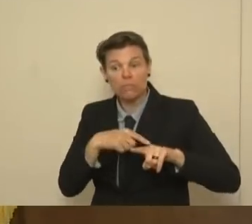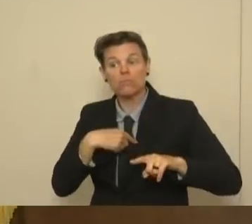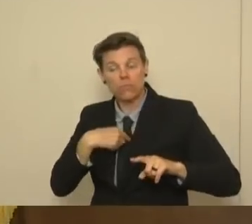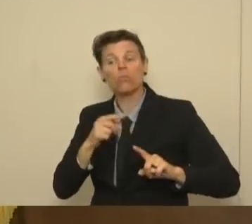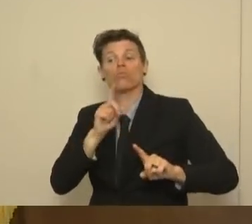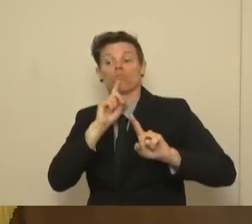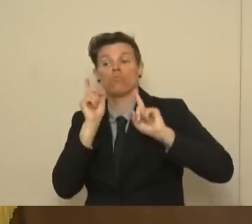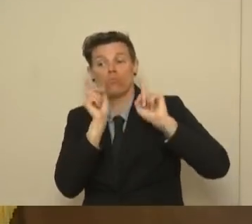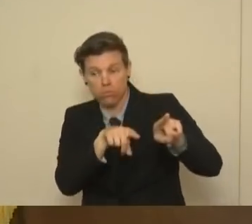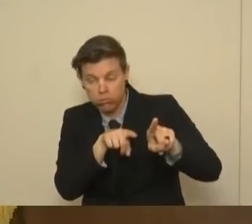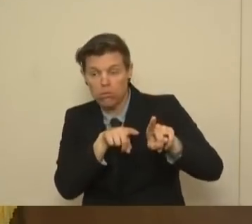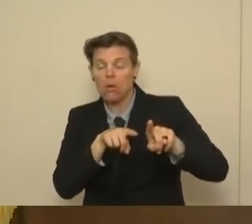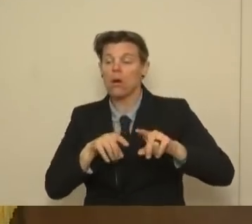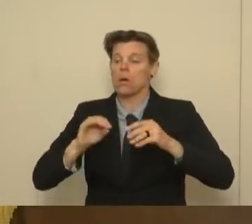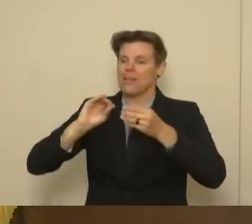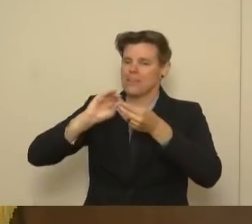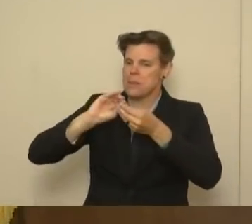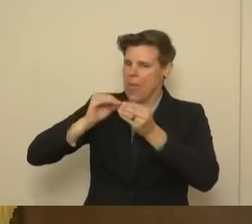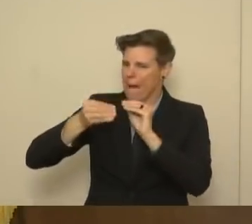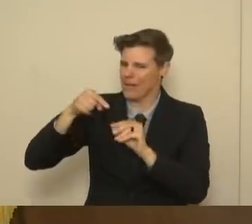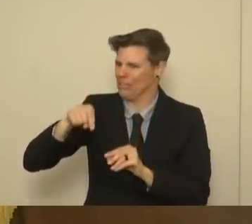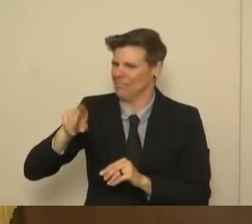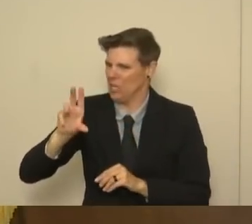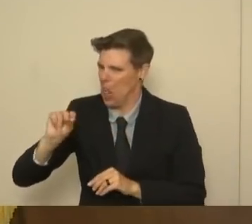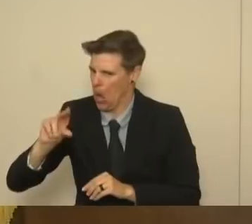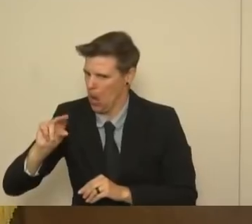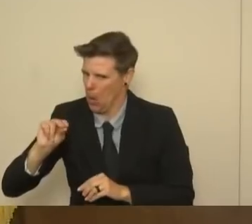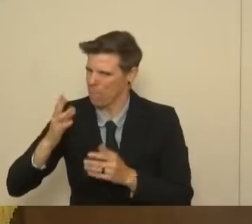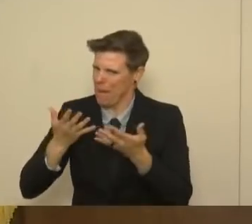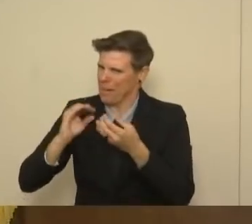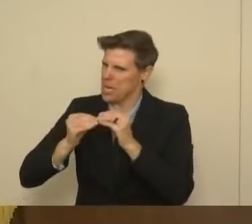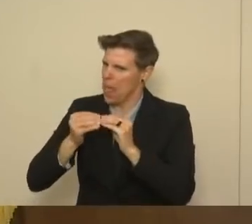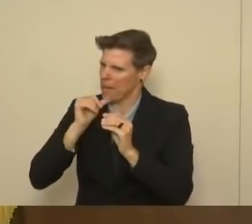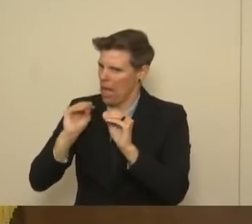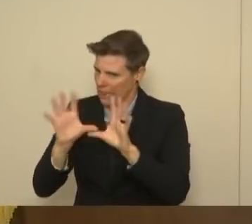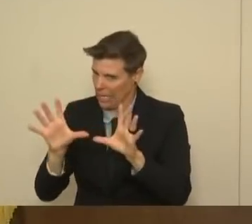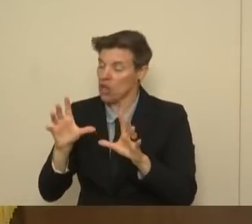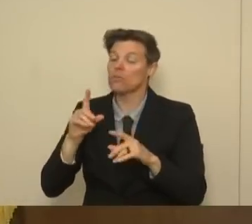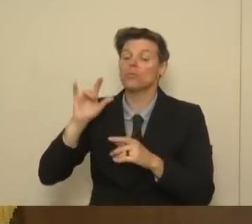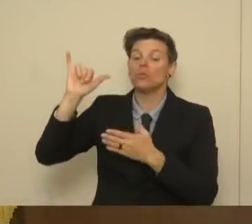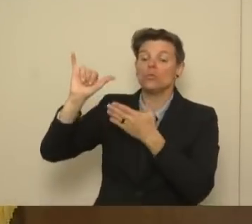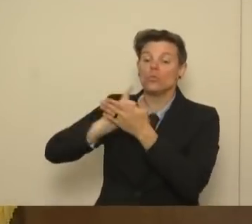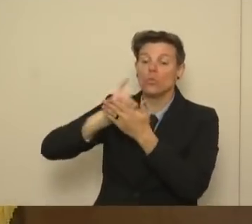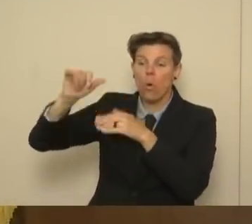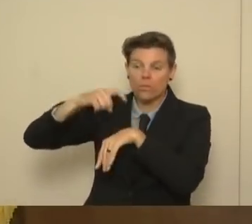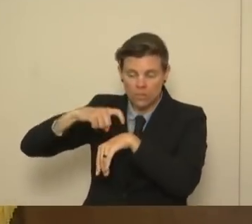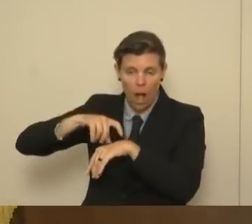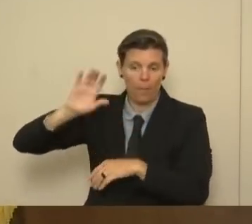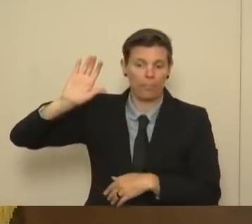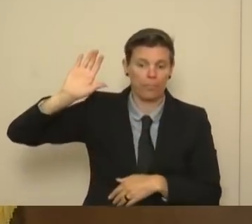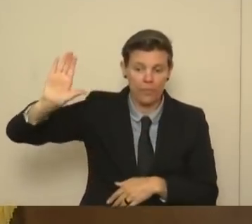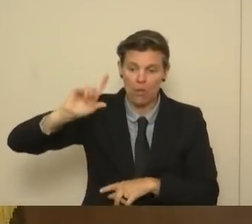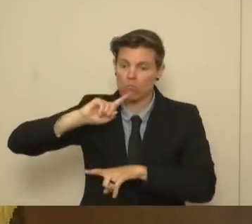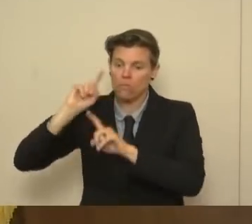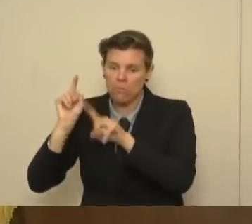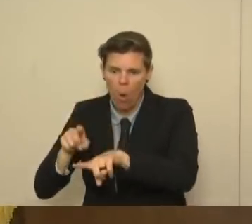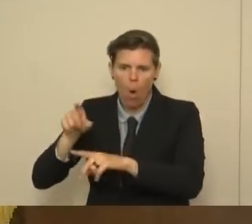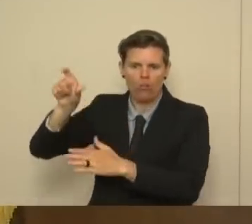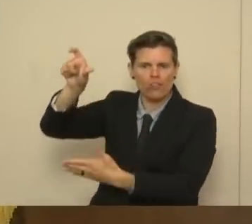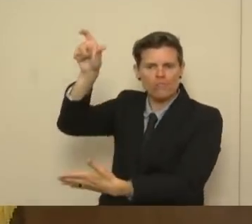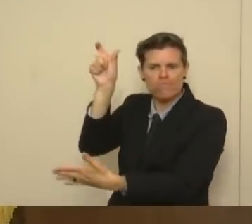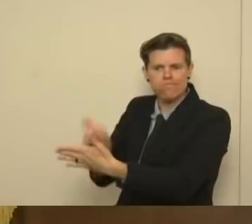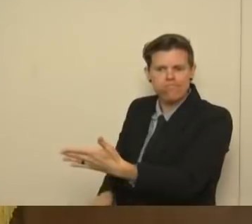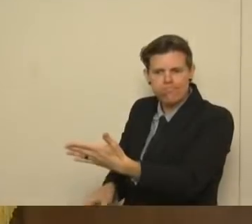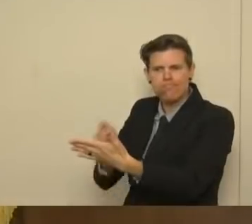from the New York Times. I do think that that's been an issue that's been difficult for folks to get their arms around for a number of reasons, and I want to give credit